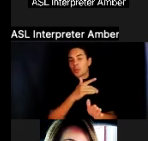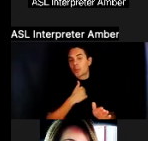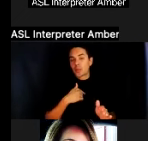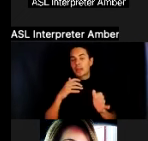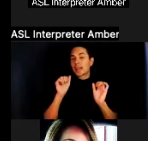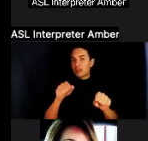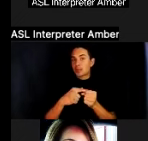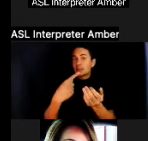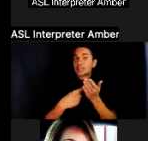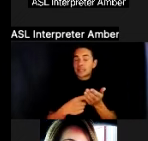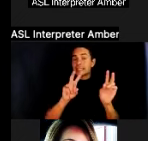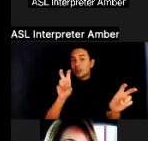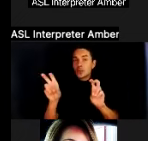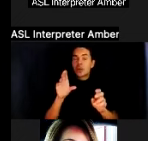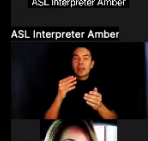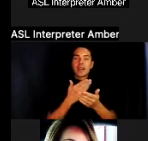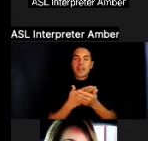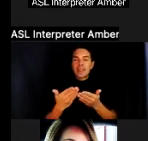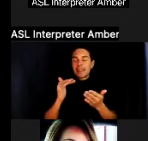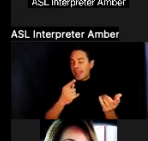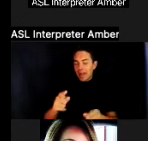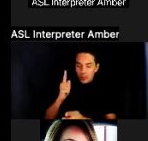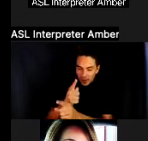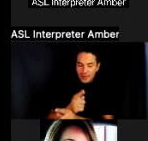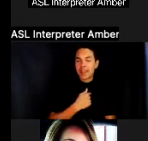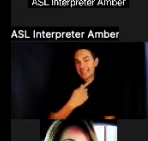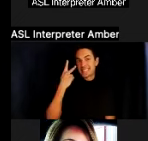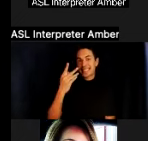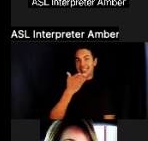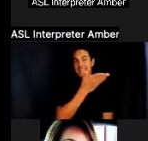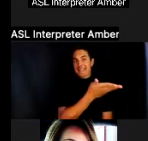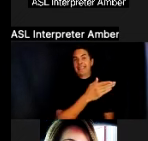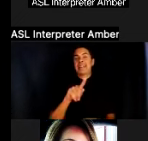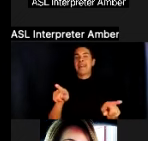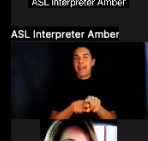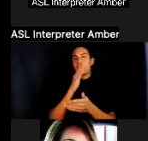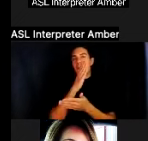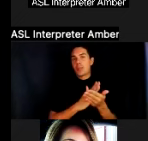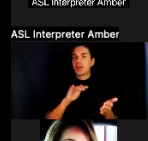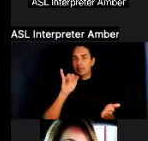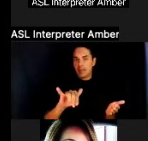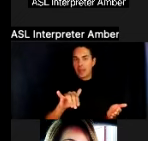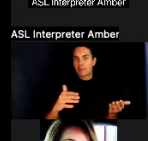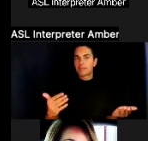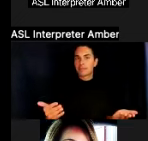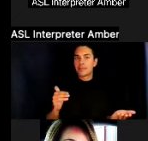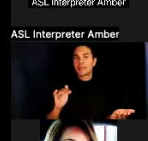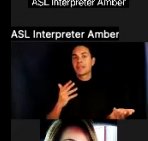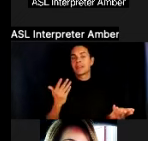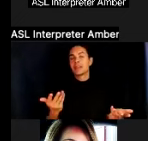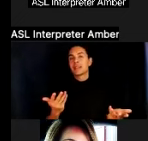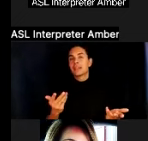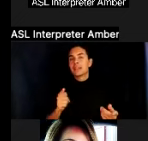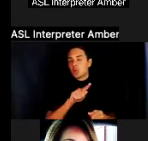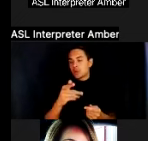discuss issues and the work that's being done. And I see this as sort of part of that too. That those